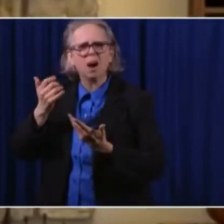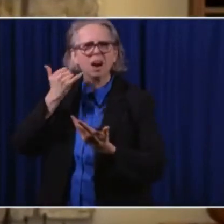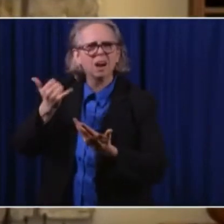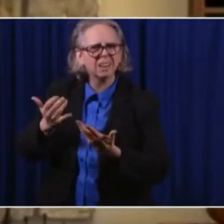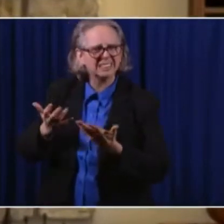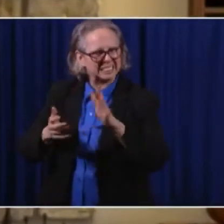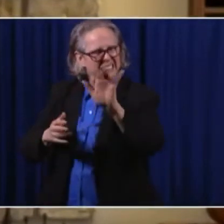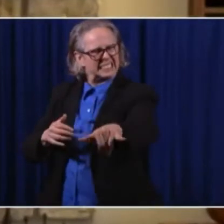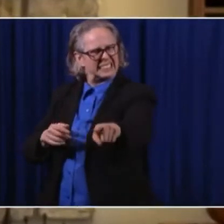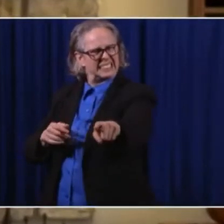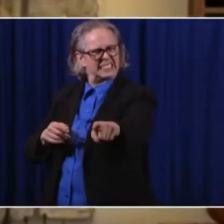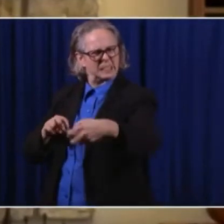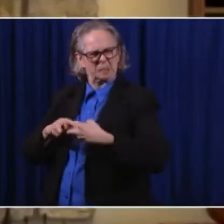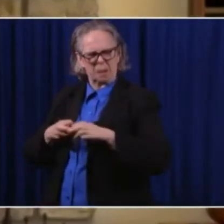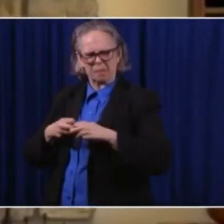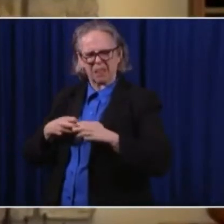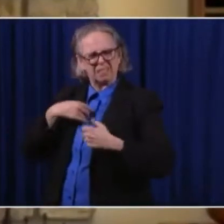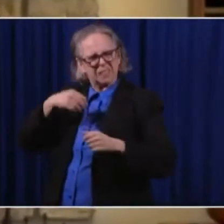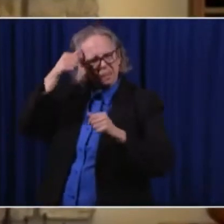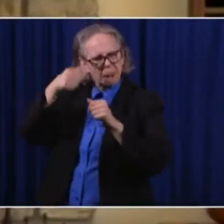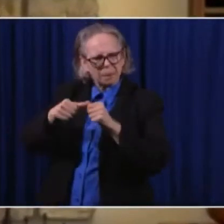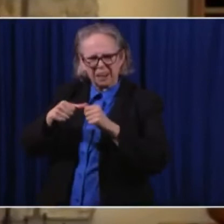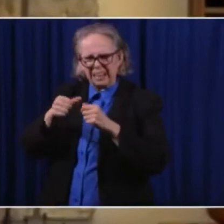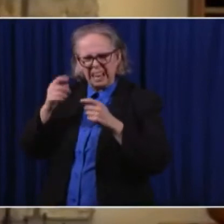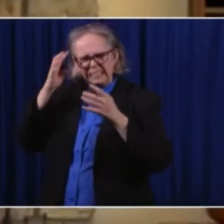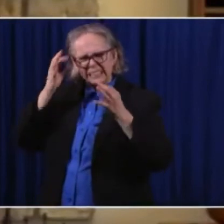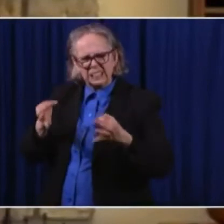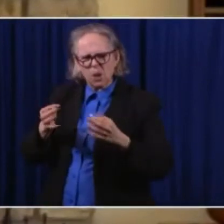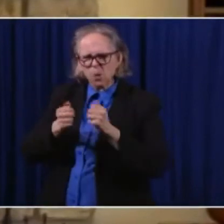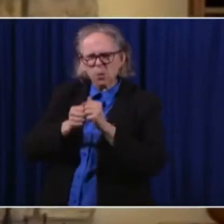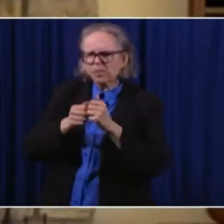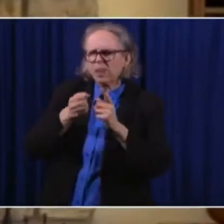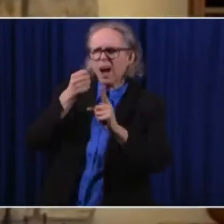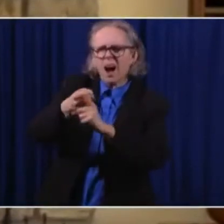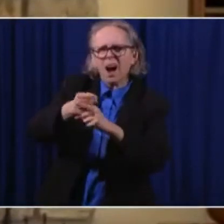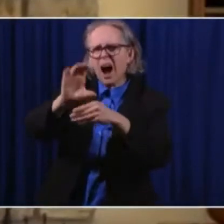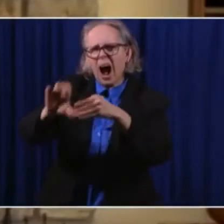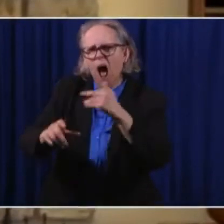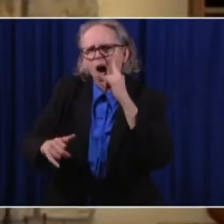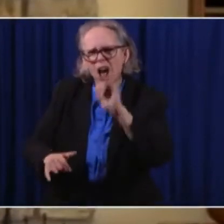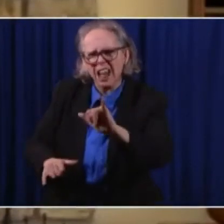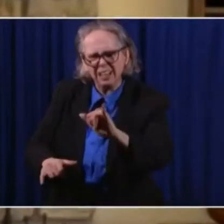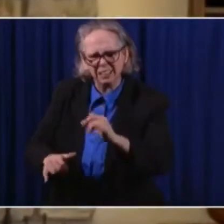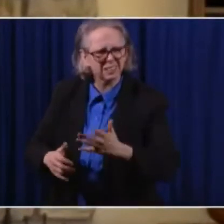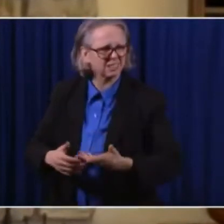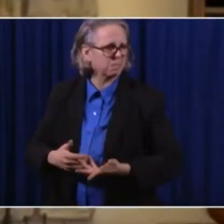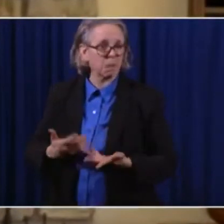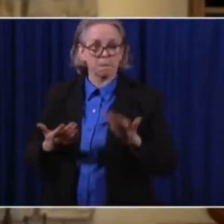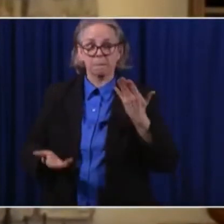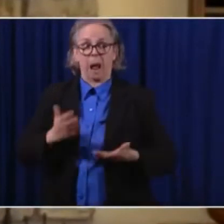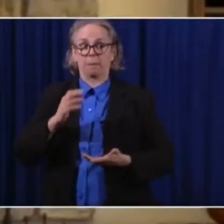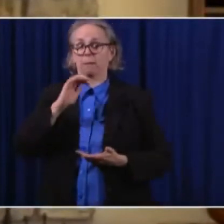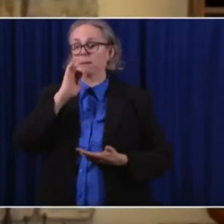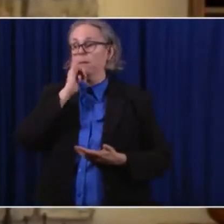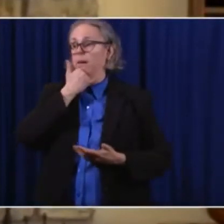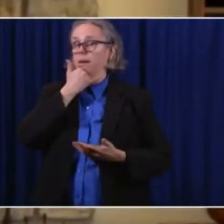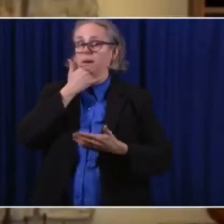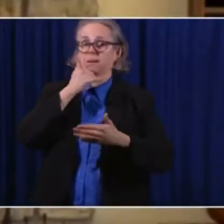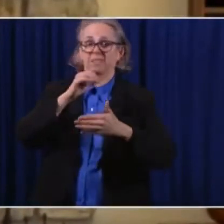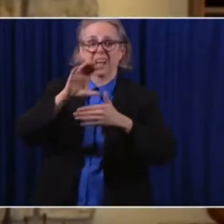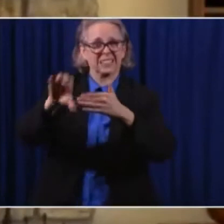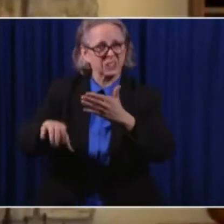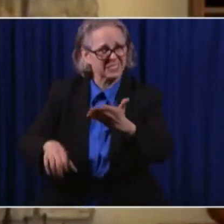are consequences, and there are many times they're unintended consequences. So what I had to do is balance that, the bad